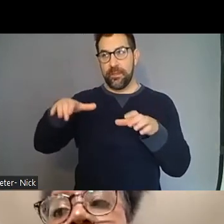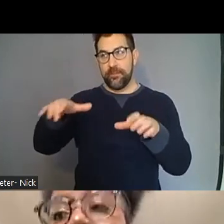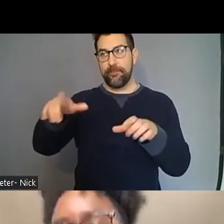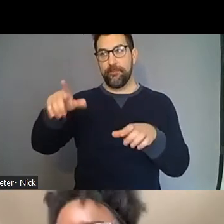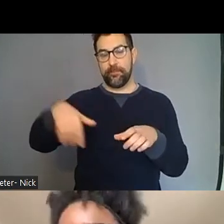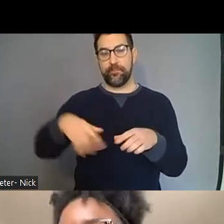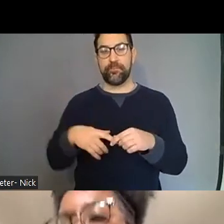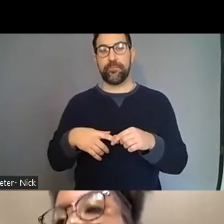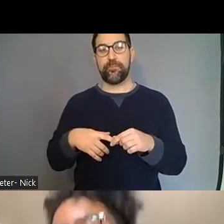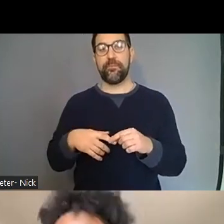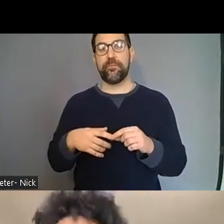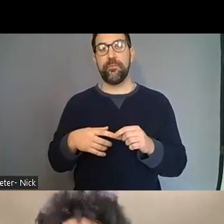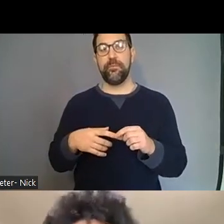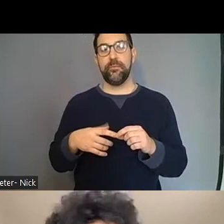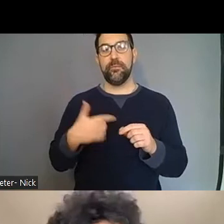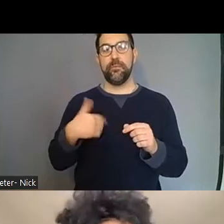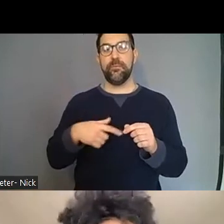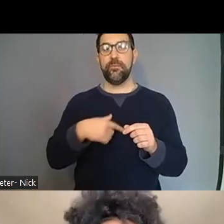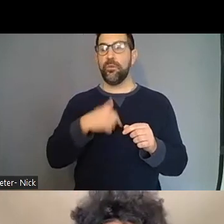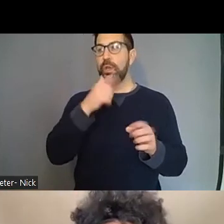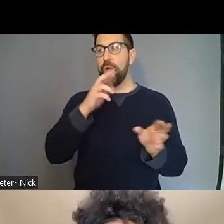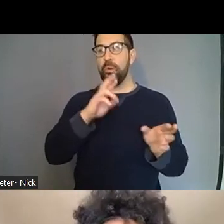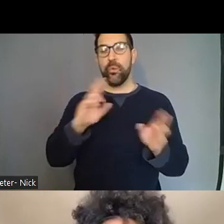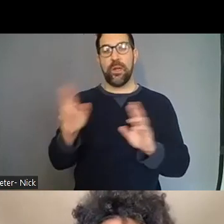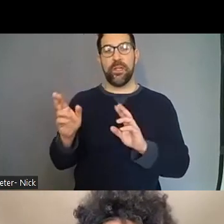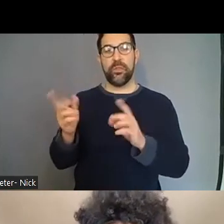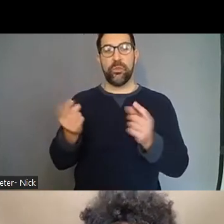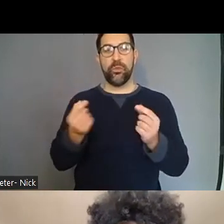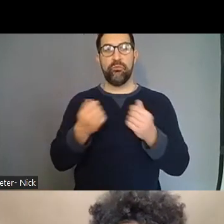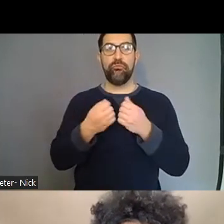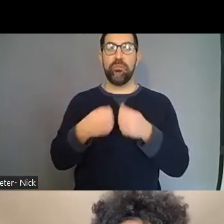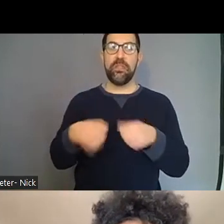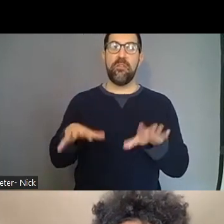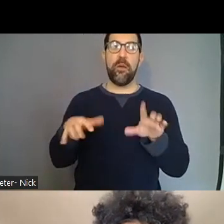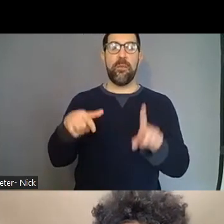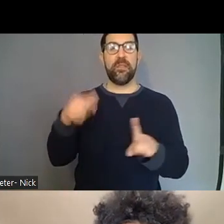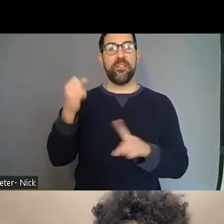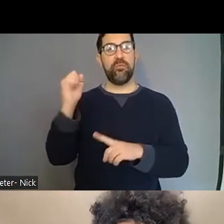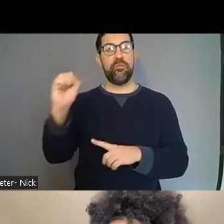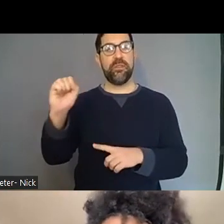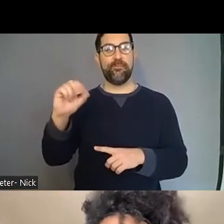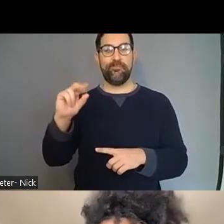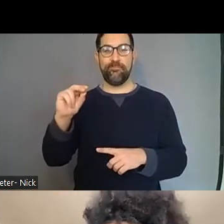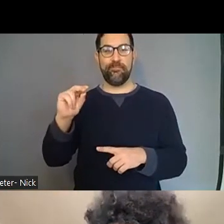And we're not yet ready to just give up on this movement